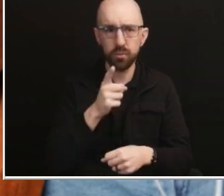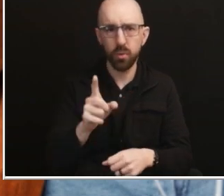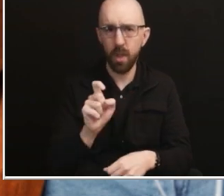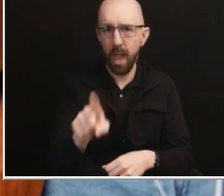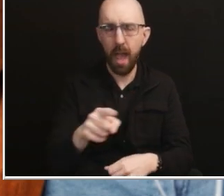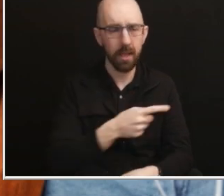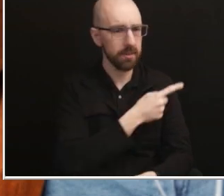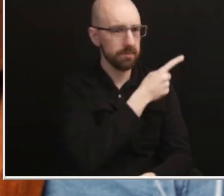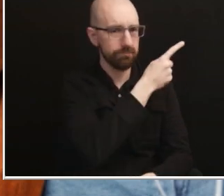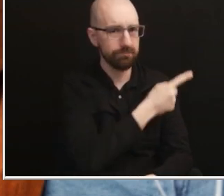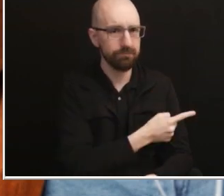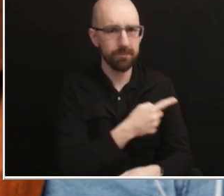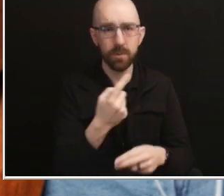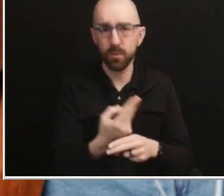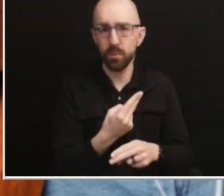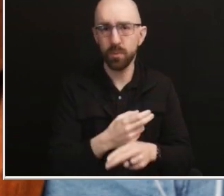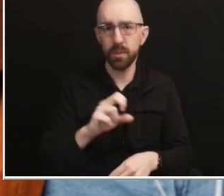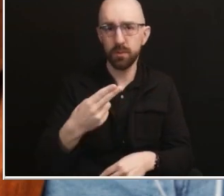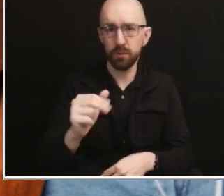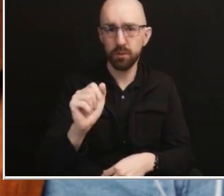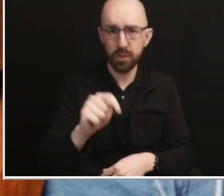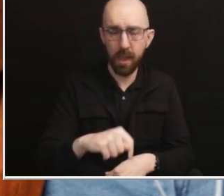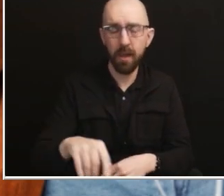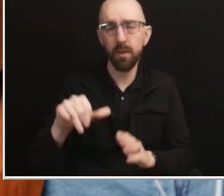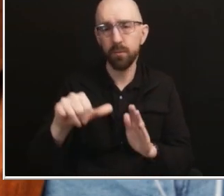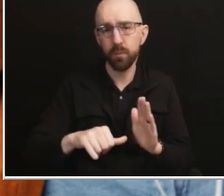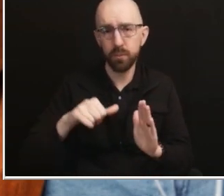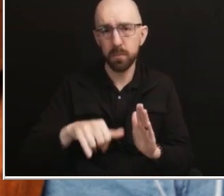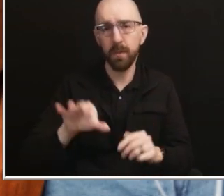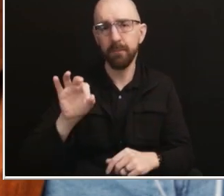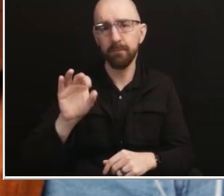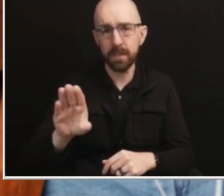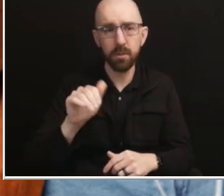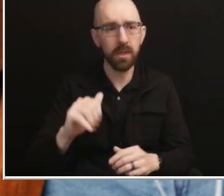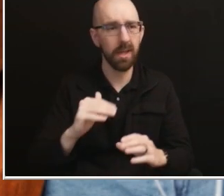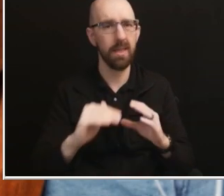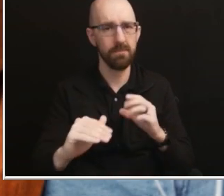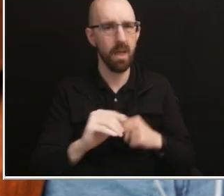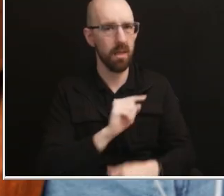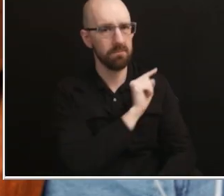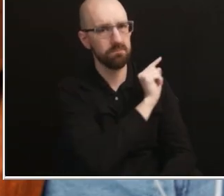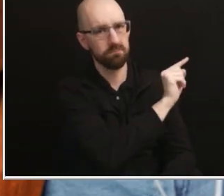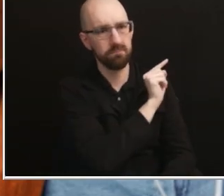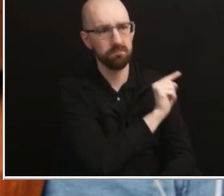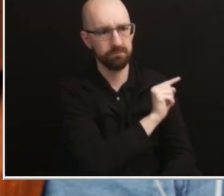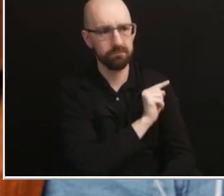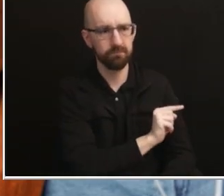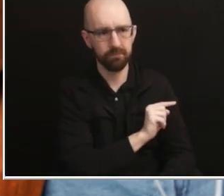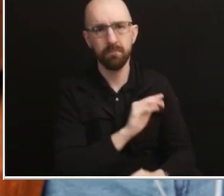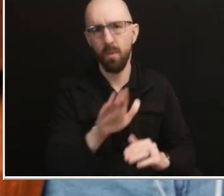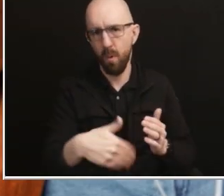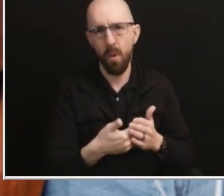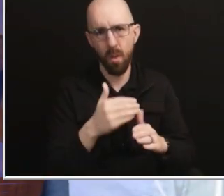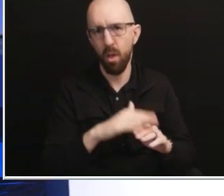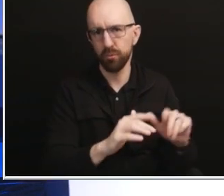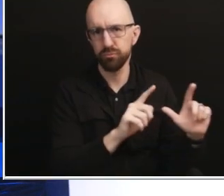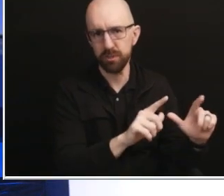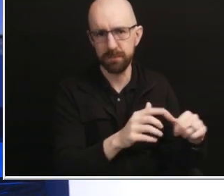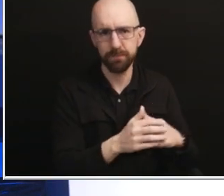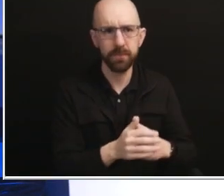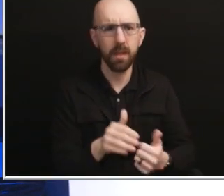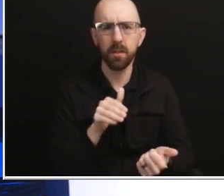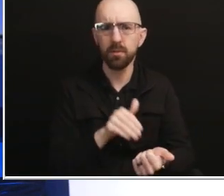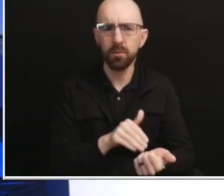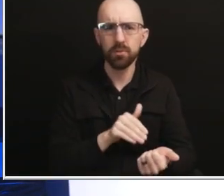on YouTube or Facebook, or you can email the Medical News Network. That information is there on your screen. Dr. Nawalnik, are there